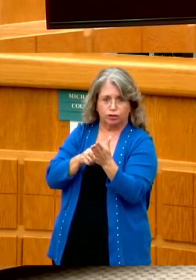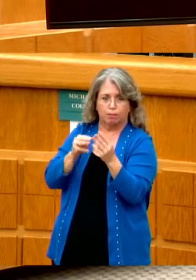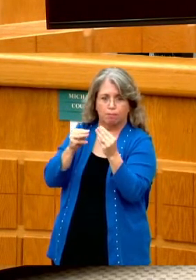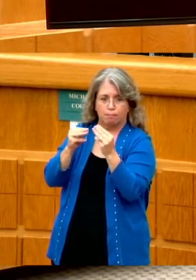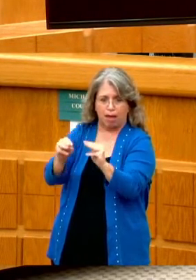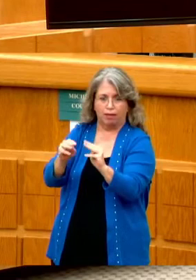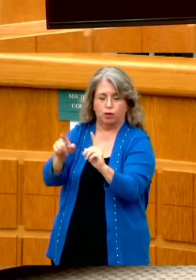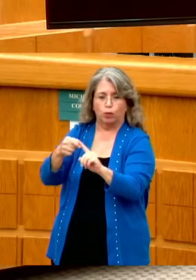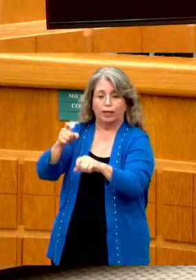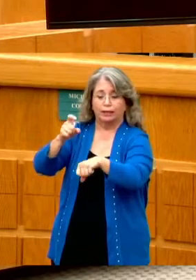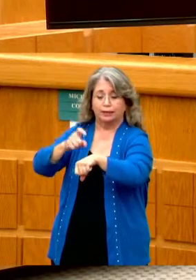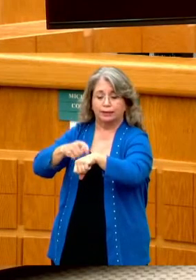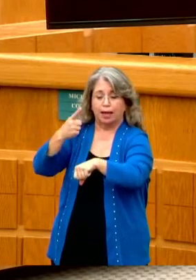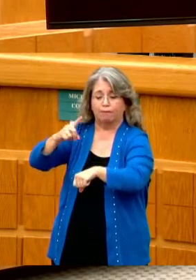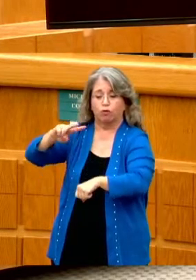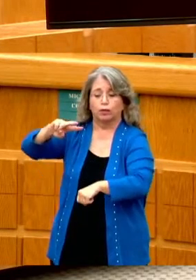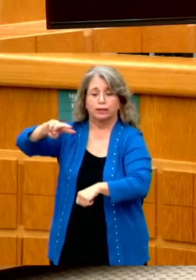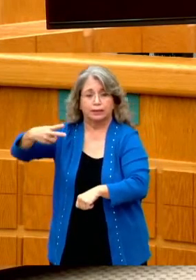dose.